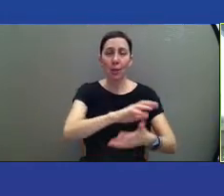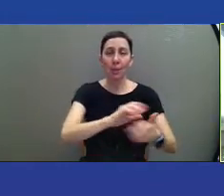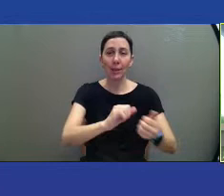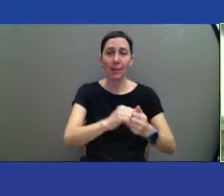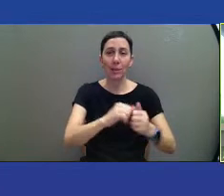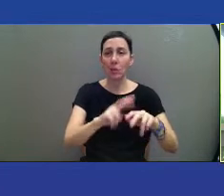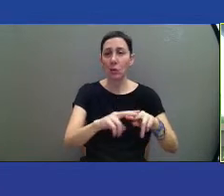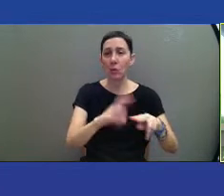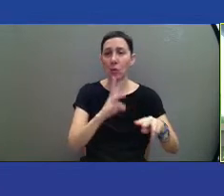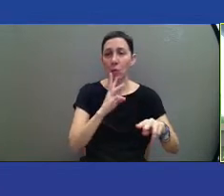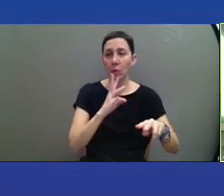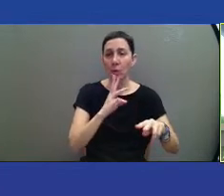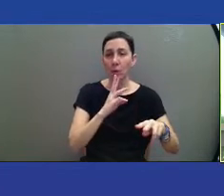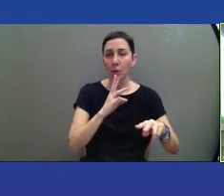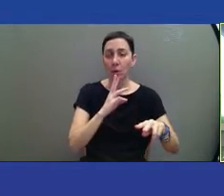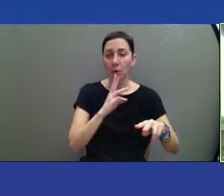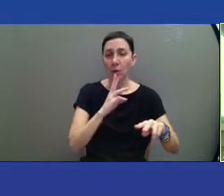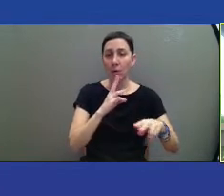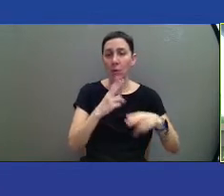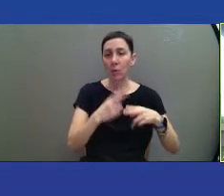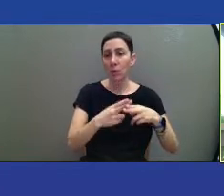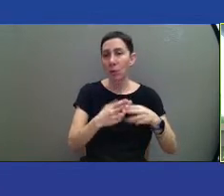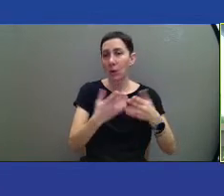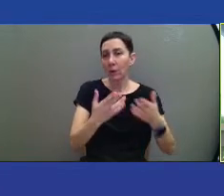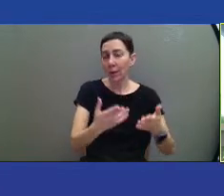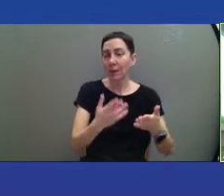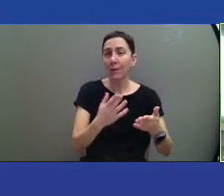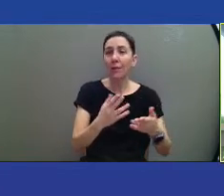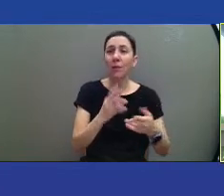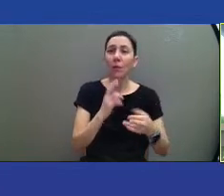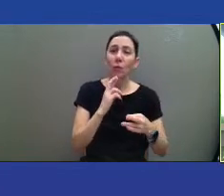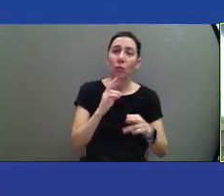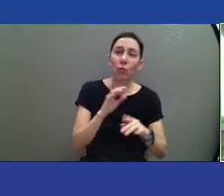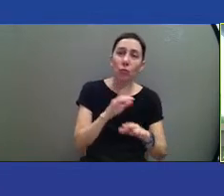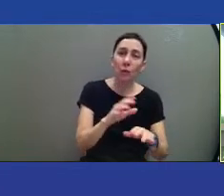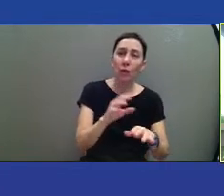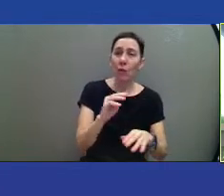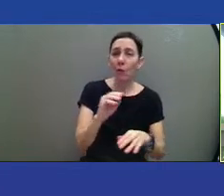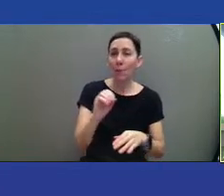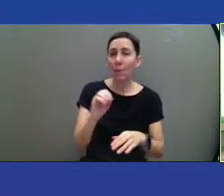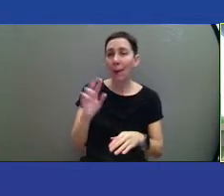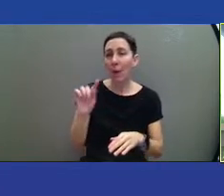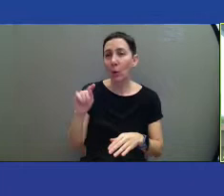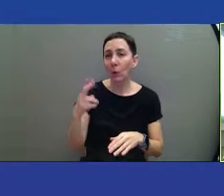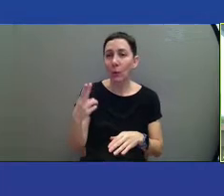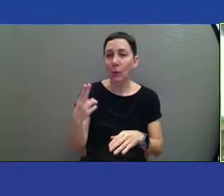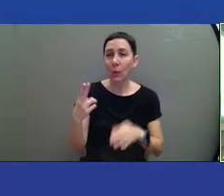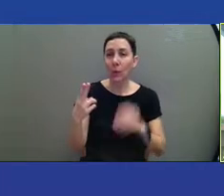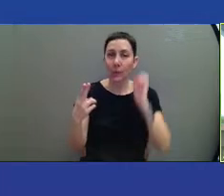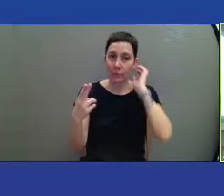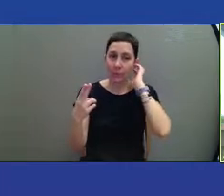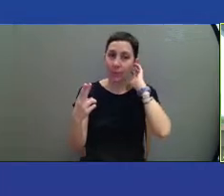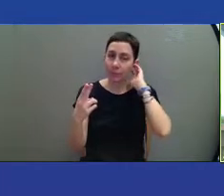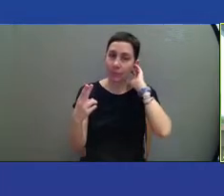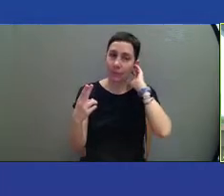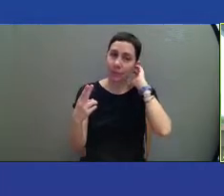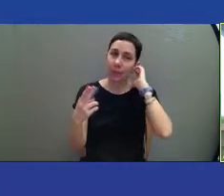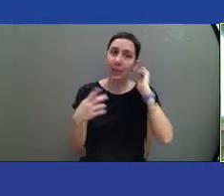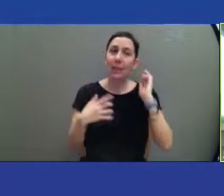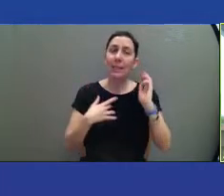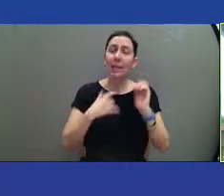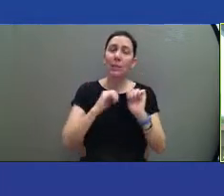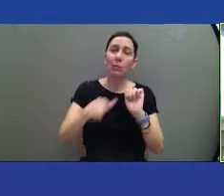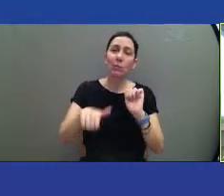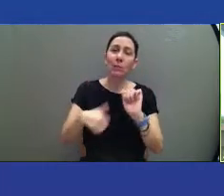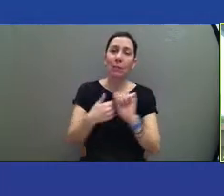So that's a space that we call the mulivai. It's the river or river mouth. It's usually behind a sandbar, and it's sort of enlarged